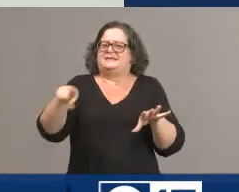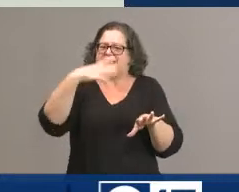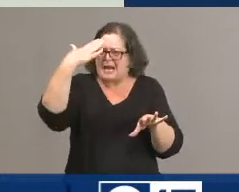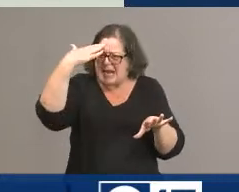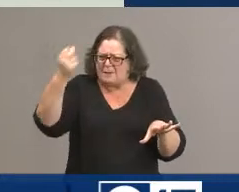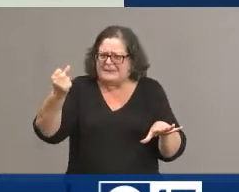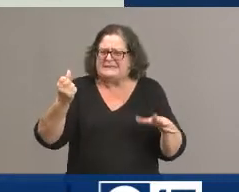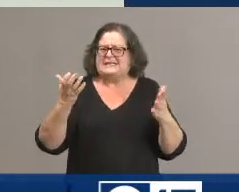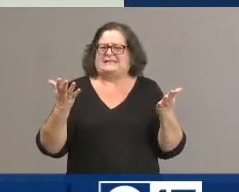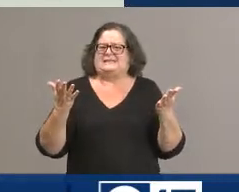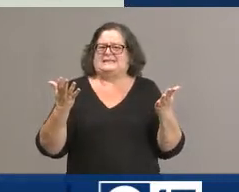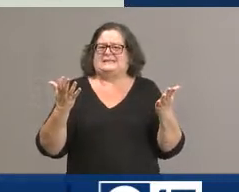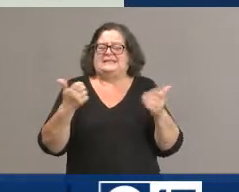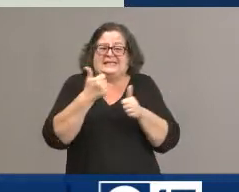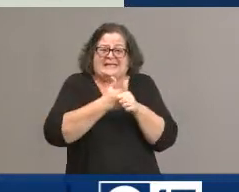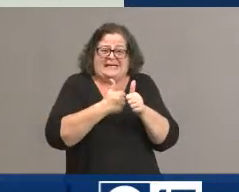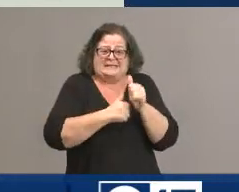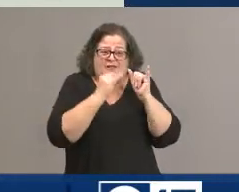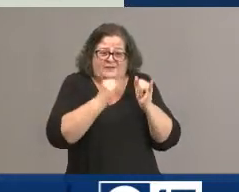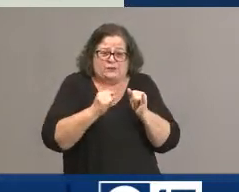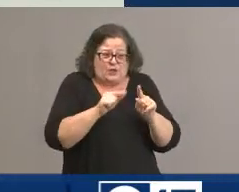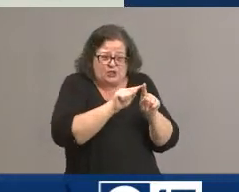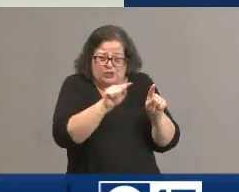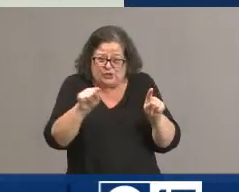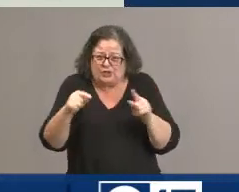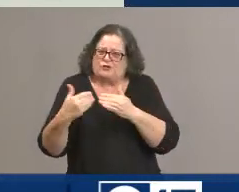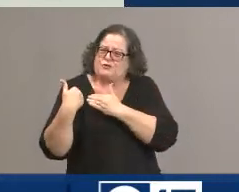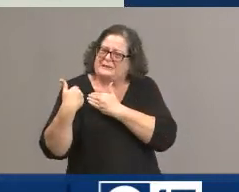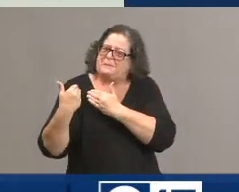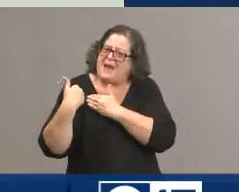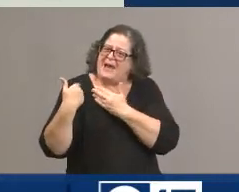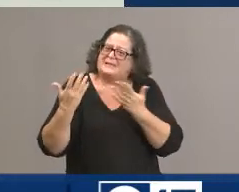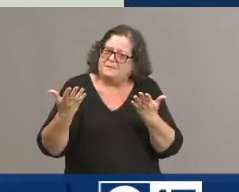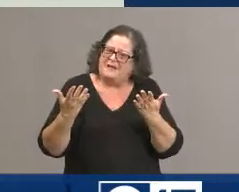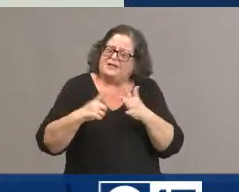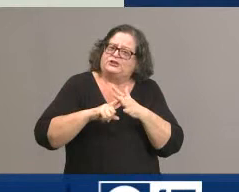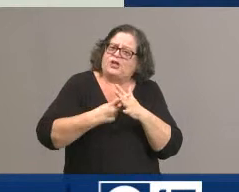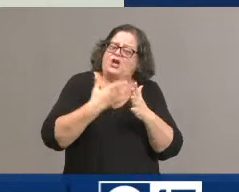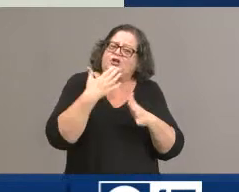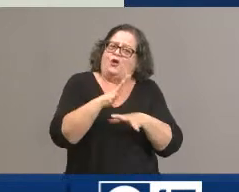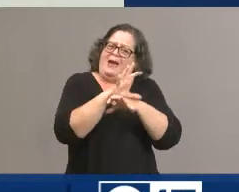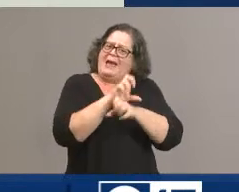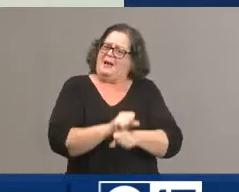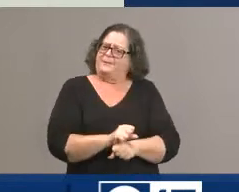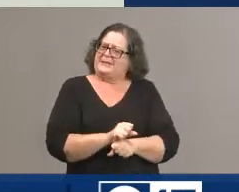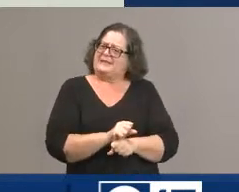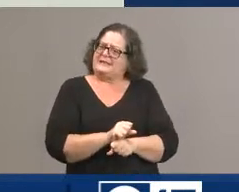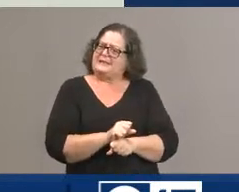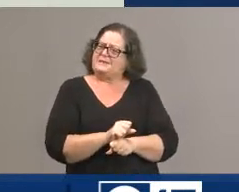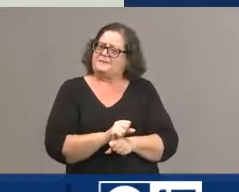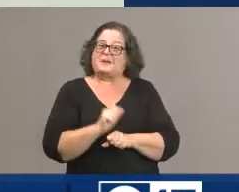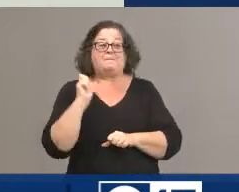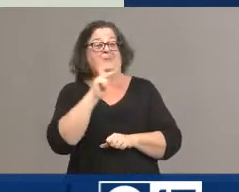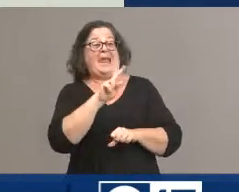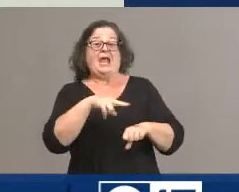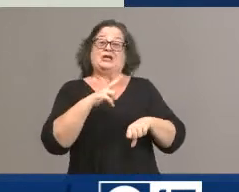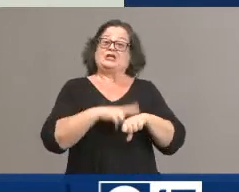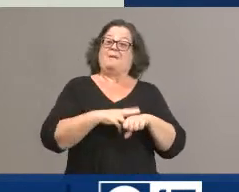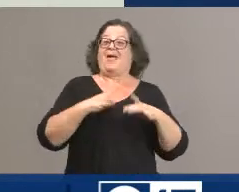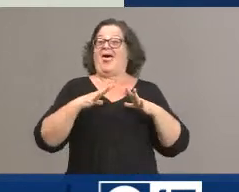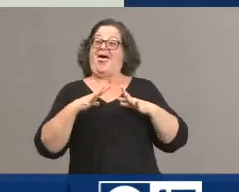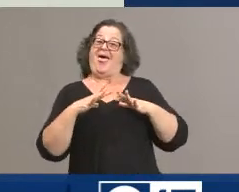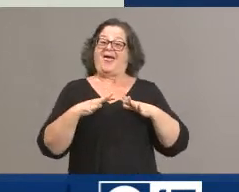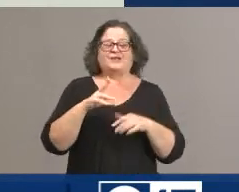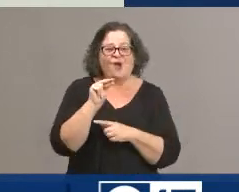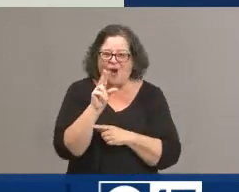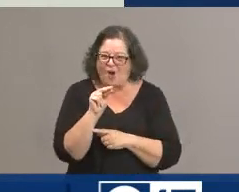habits, but we're not going back to normal anytime soon. This is the way to protect the